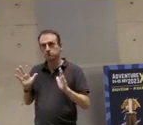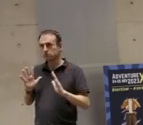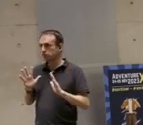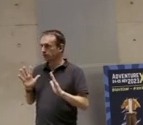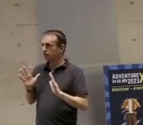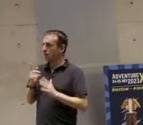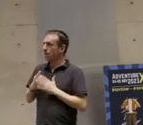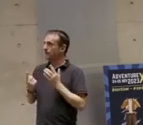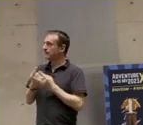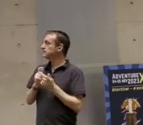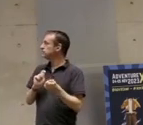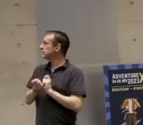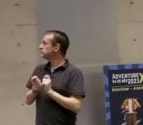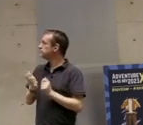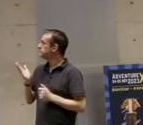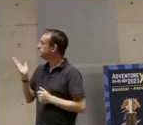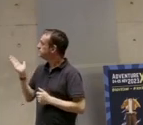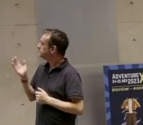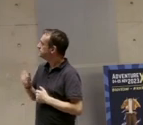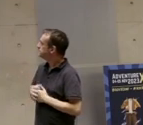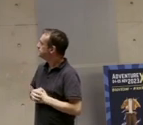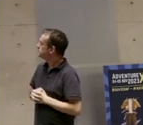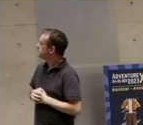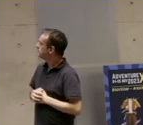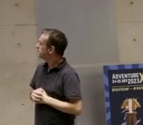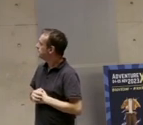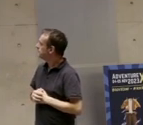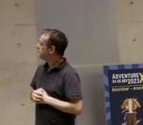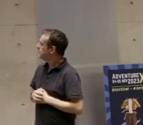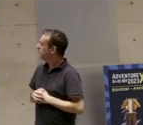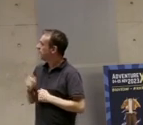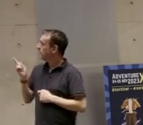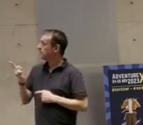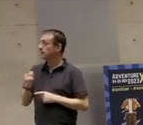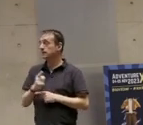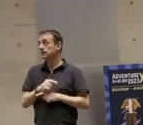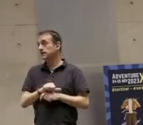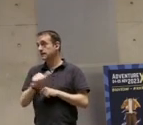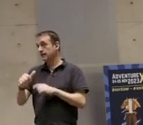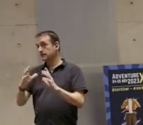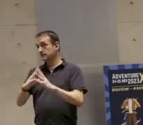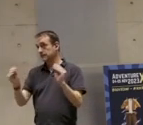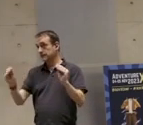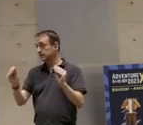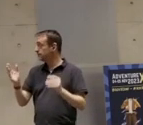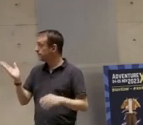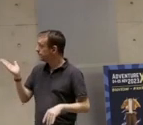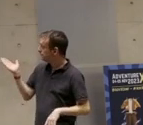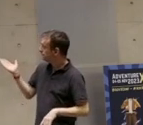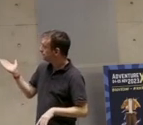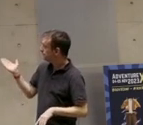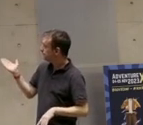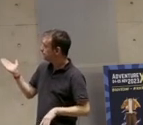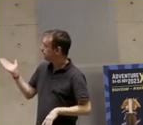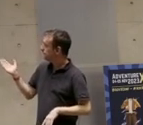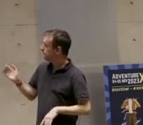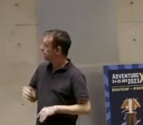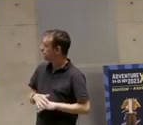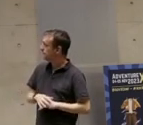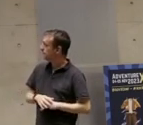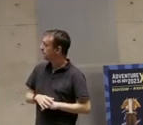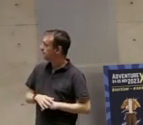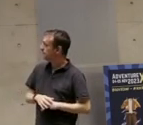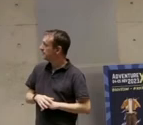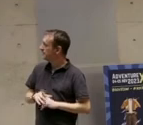And if I now go to this one, and we come over here, and